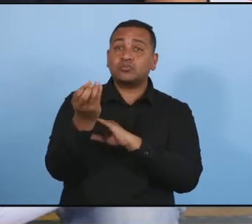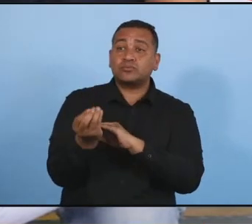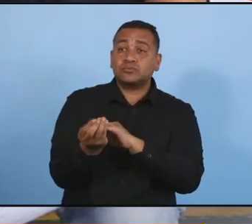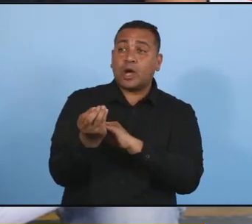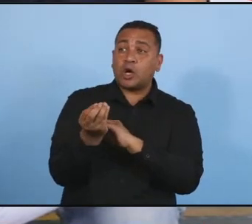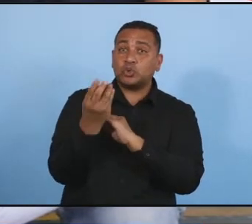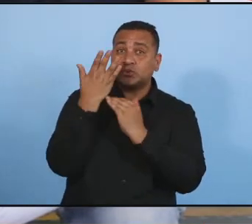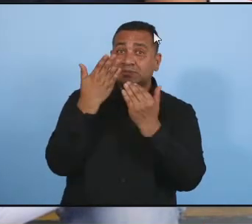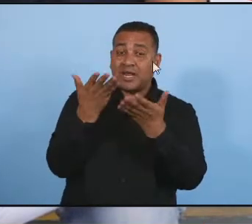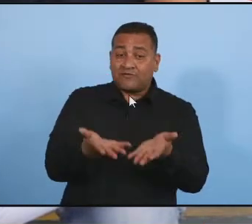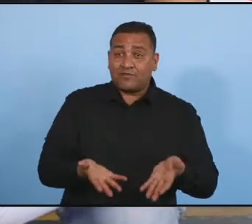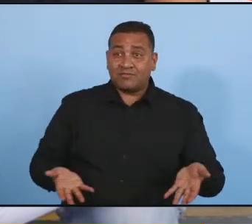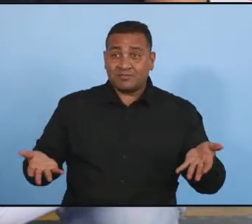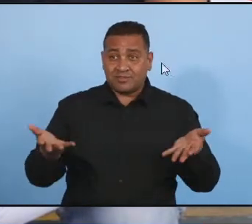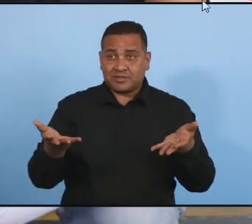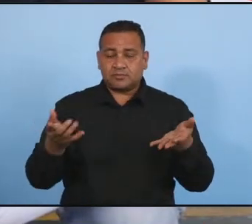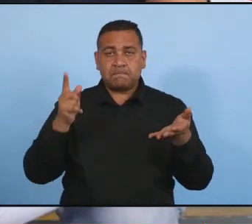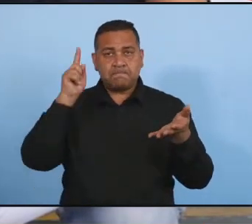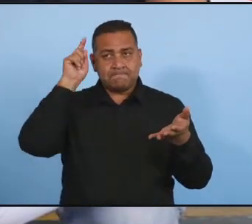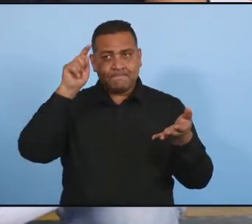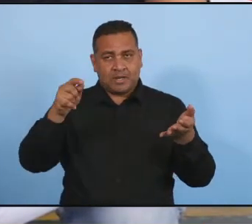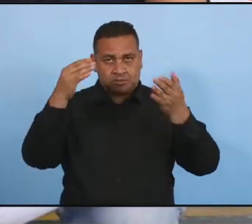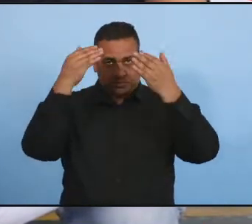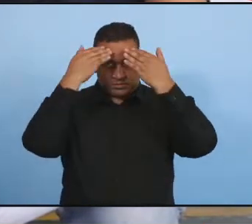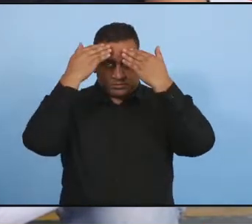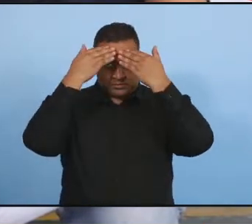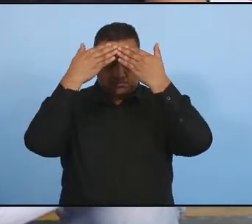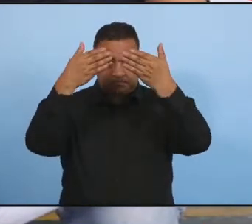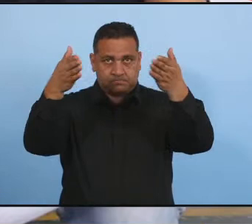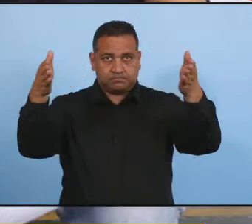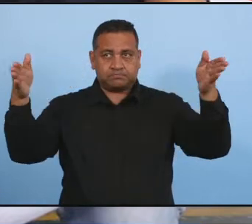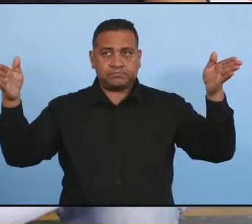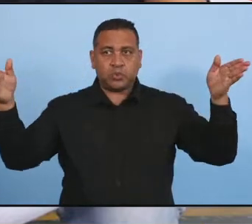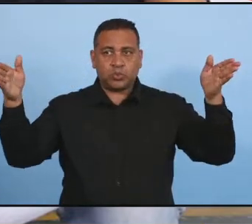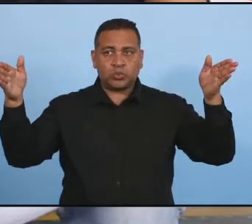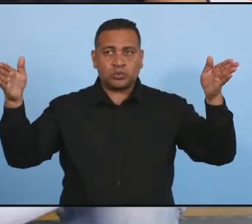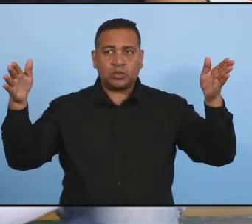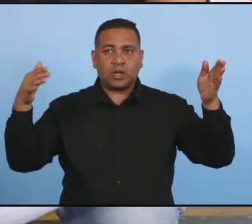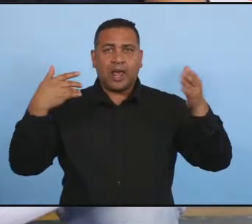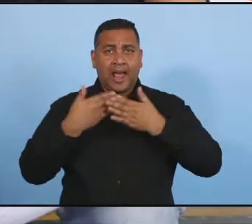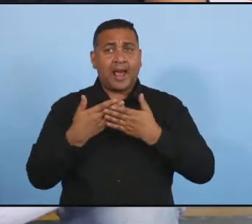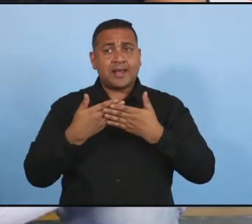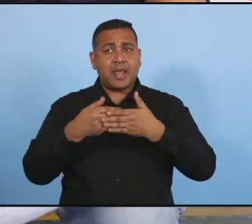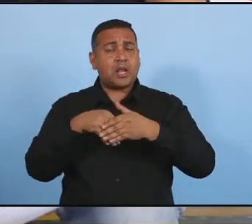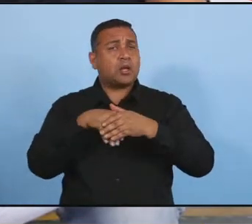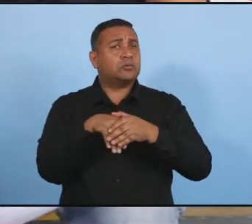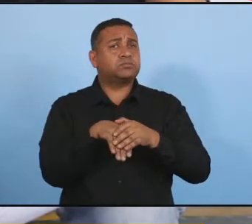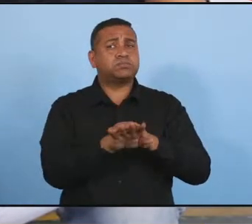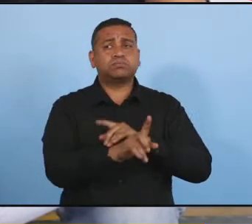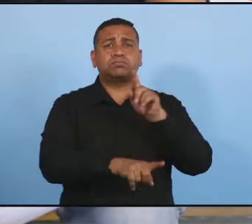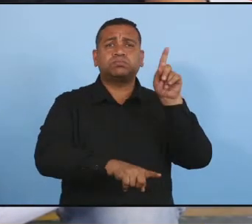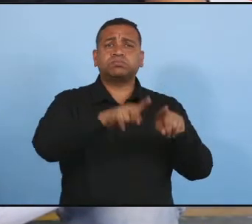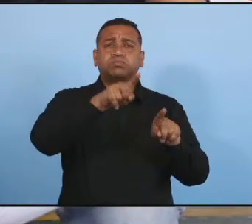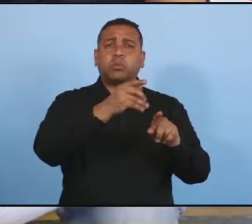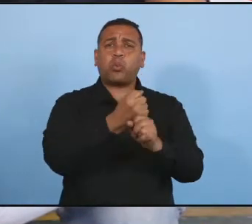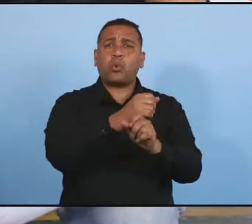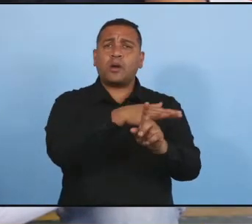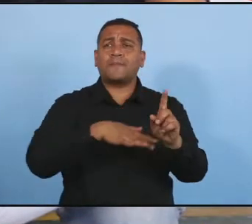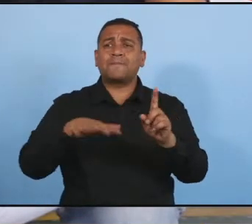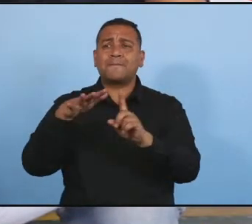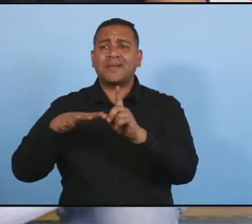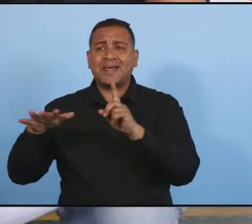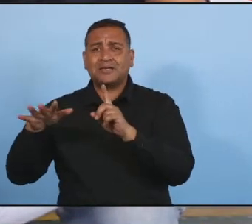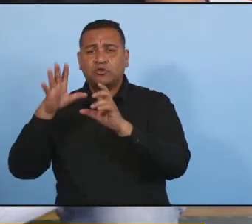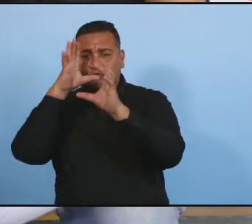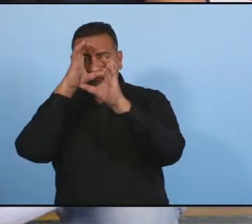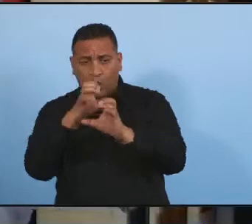there's such a broad spectrum to it. Yeah. You can go in different directions. Yeah. You start off with the one, but it's like a